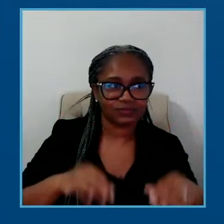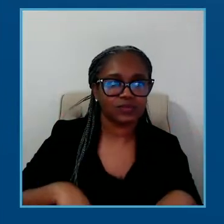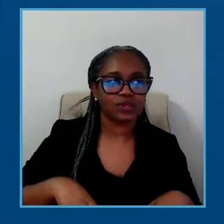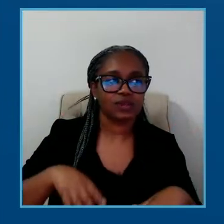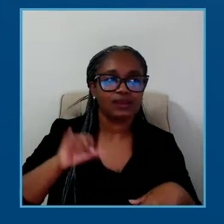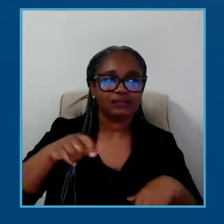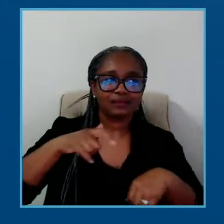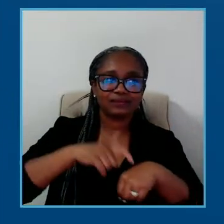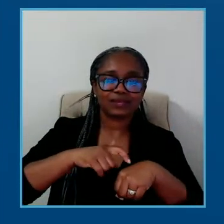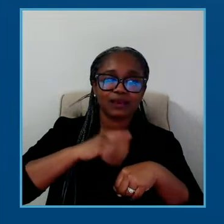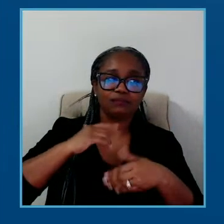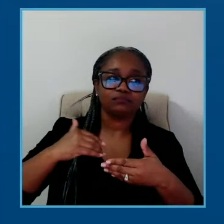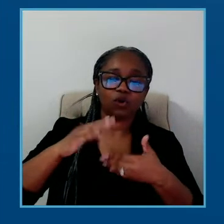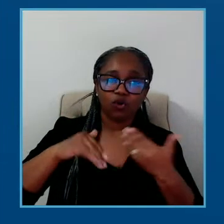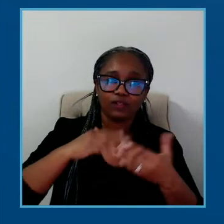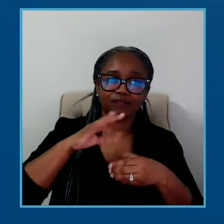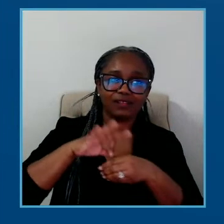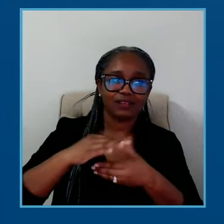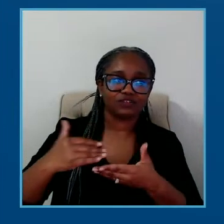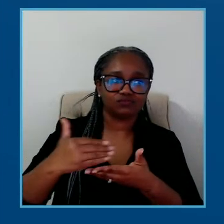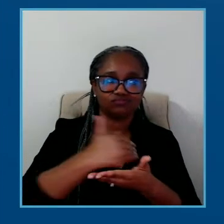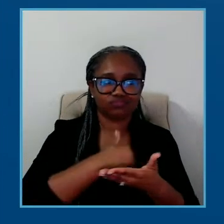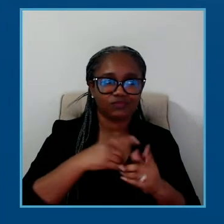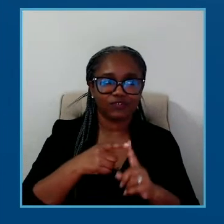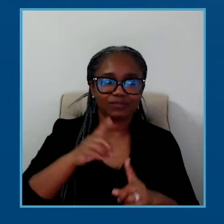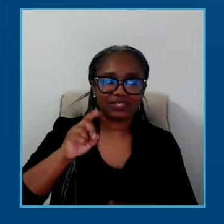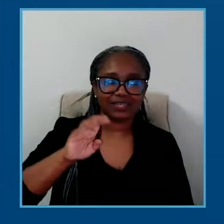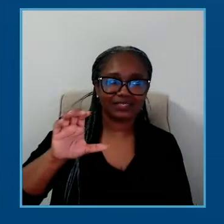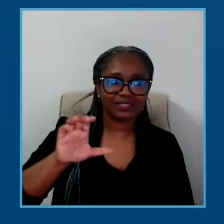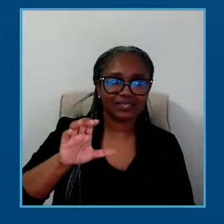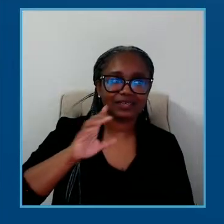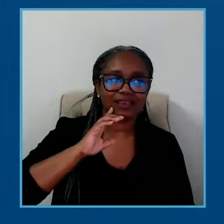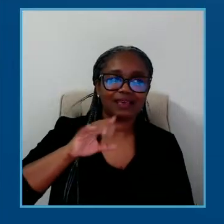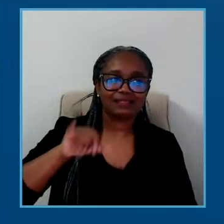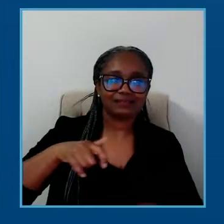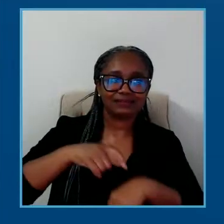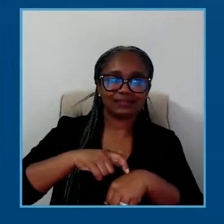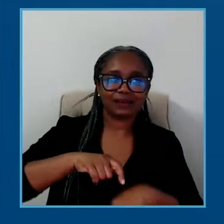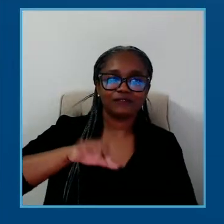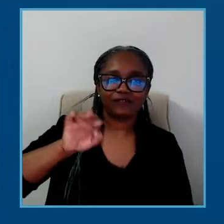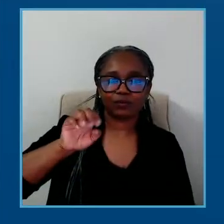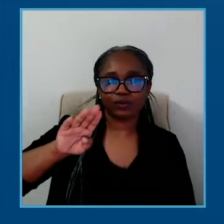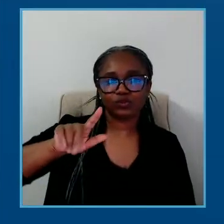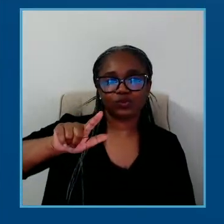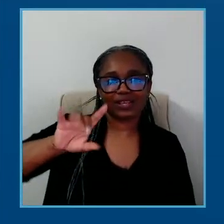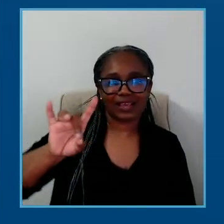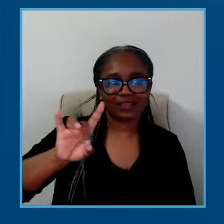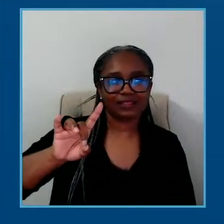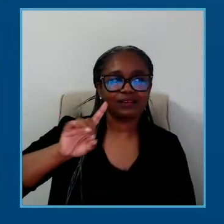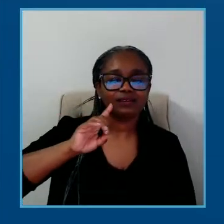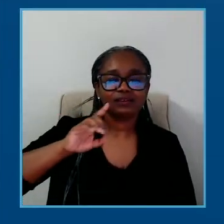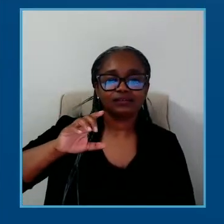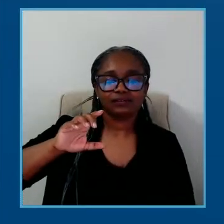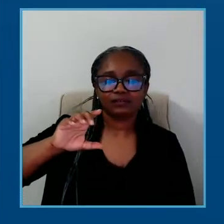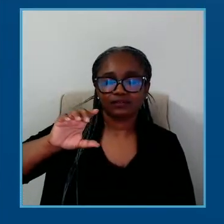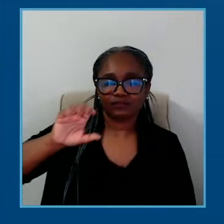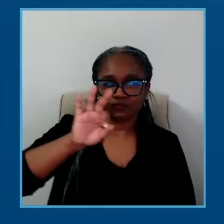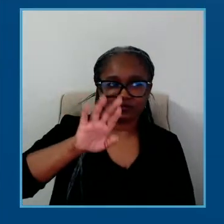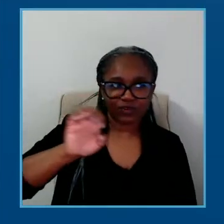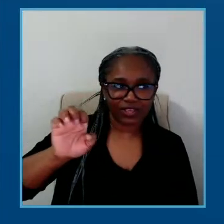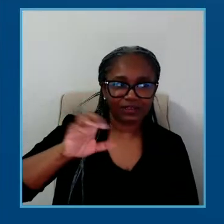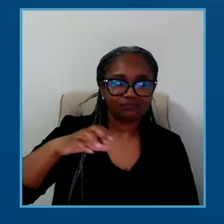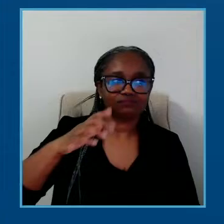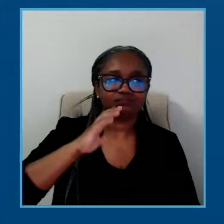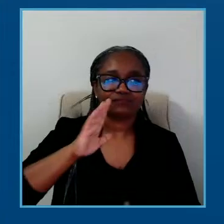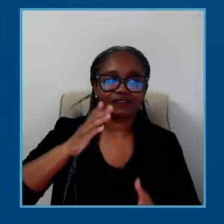Order. Whereas on March 17, 2025, Chair Repass withdrew from the challenge. Whereas on April 10,